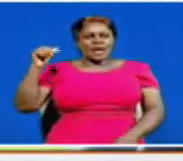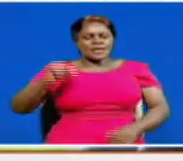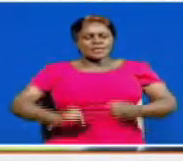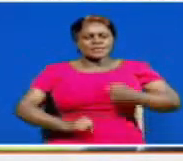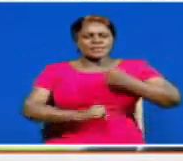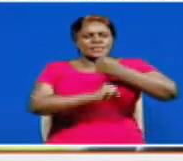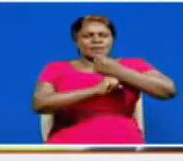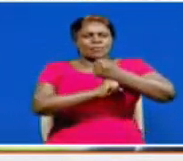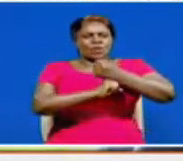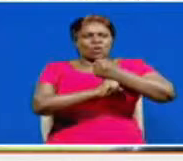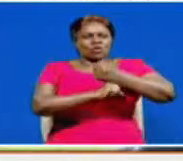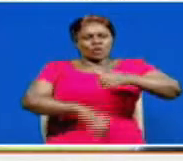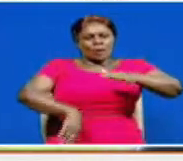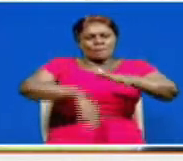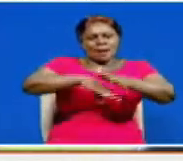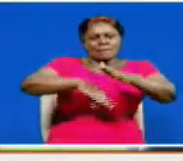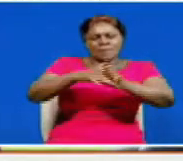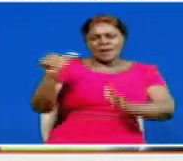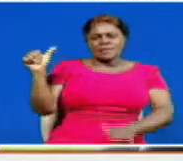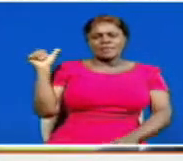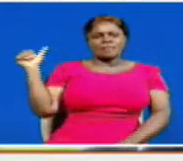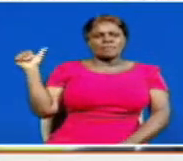support football in Nyamira